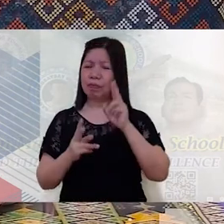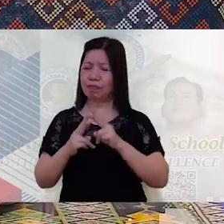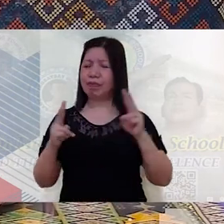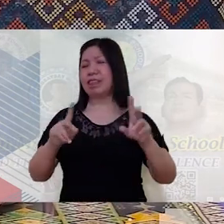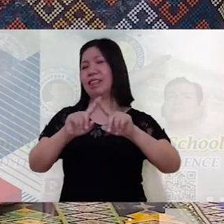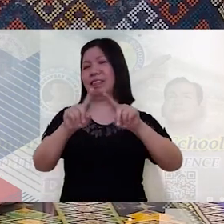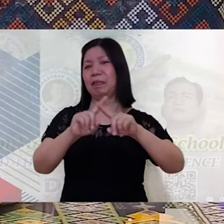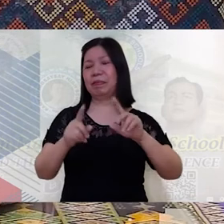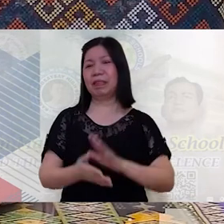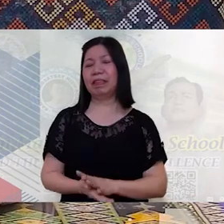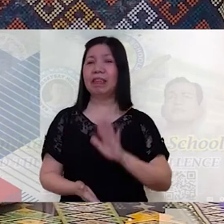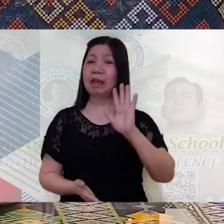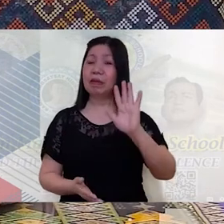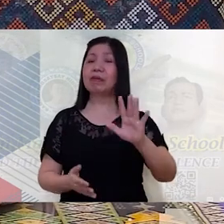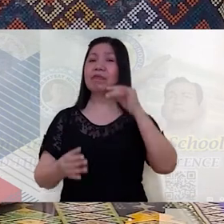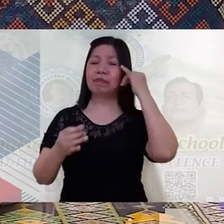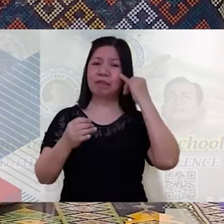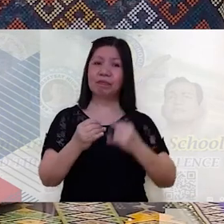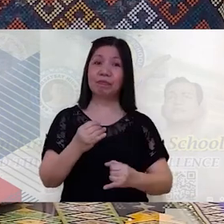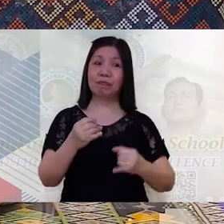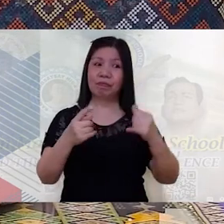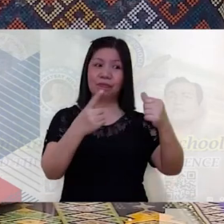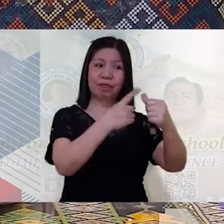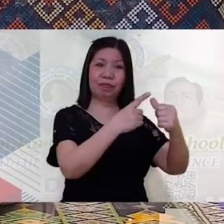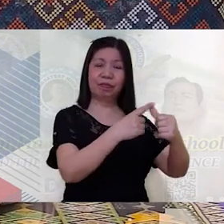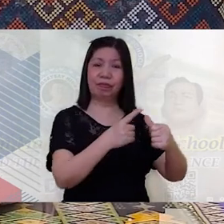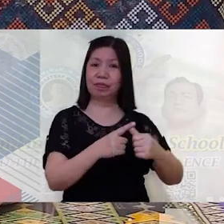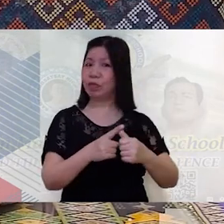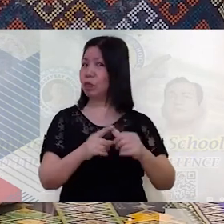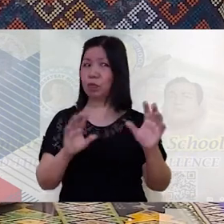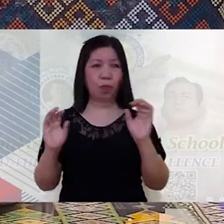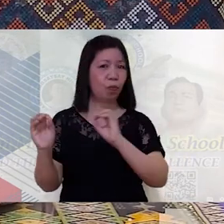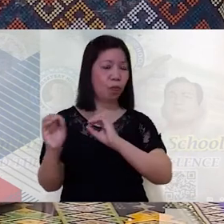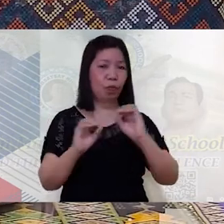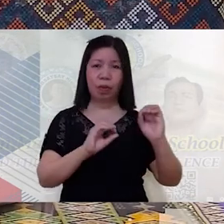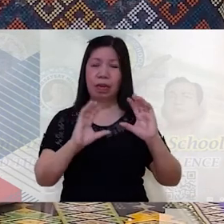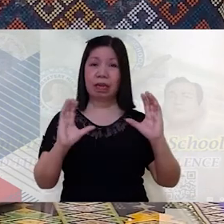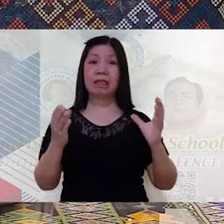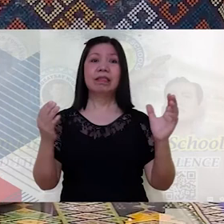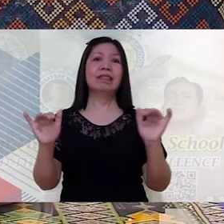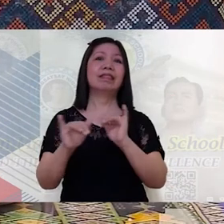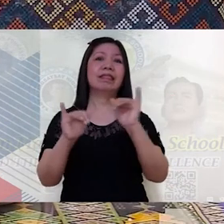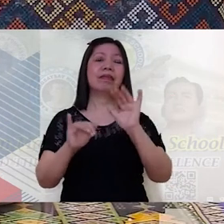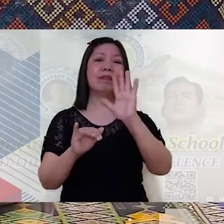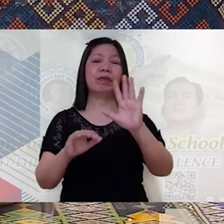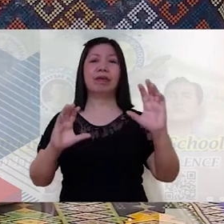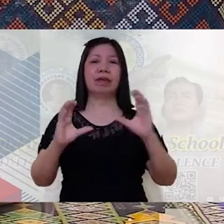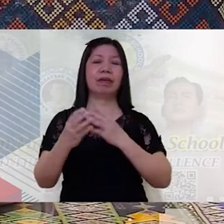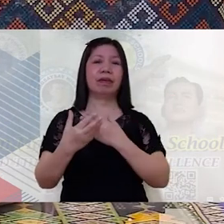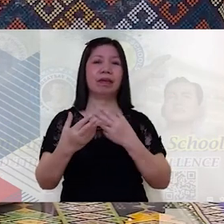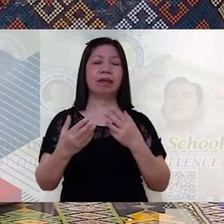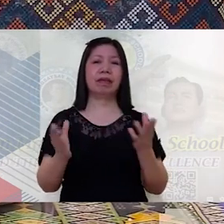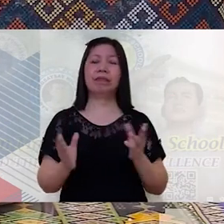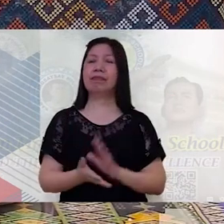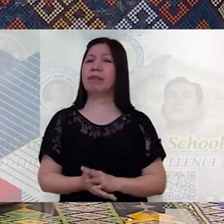very different. You are pioneering. There has been no other class like your class. There